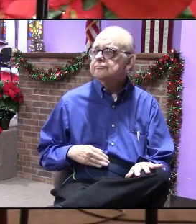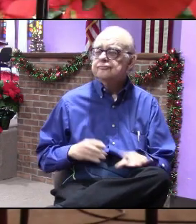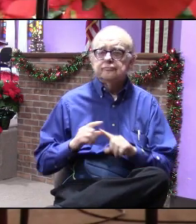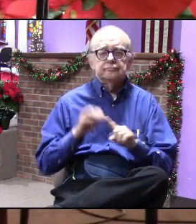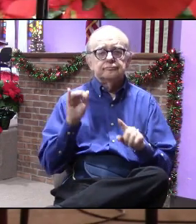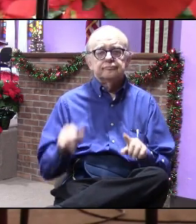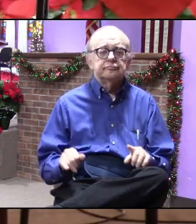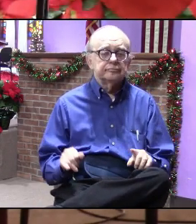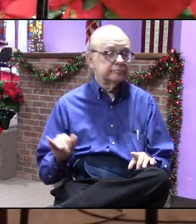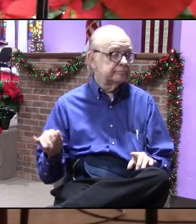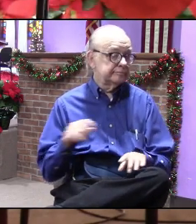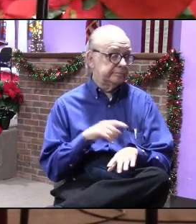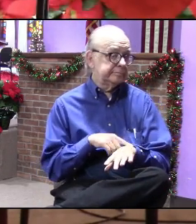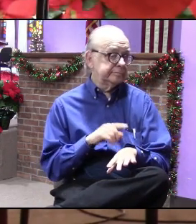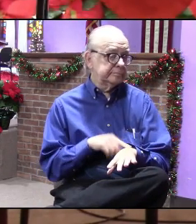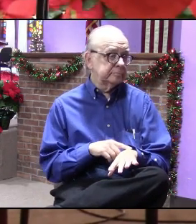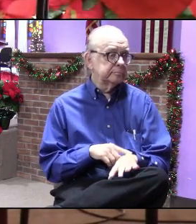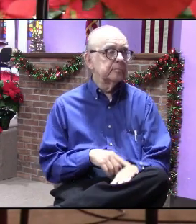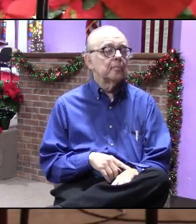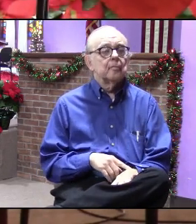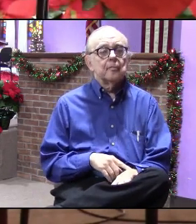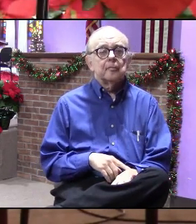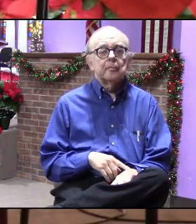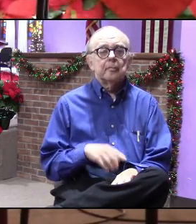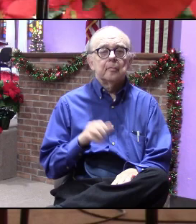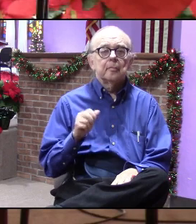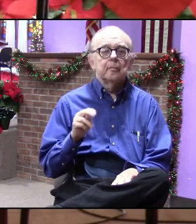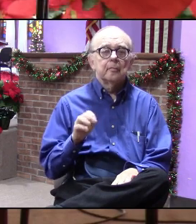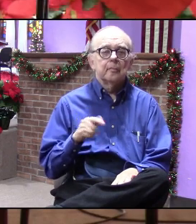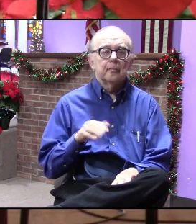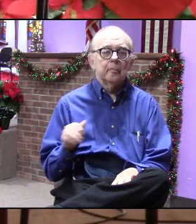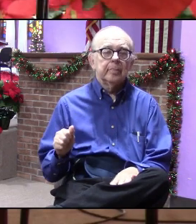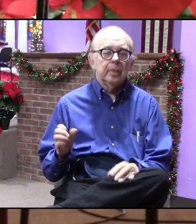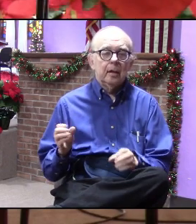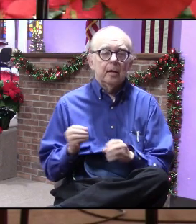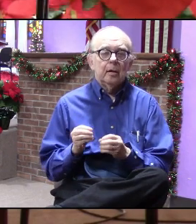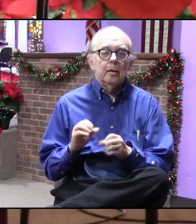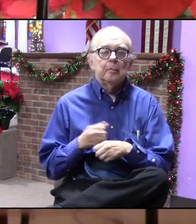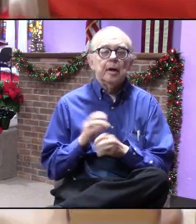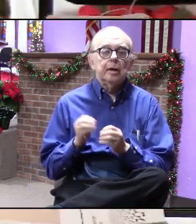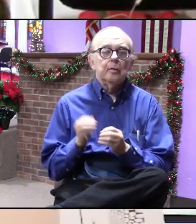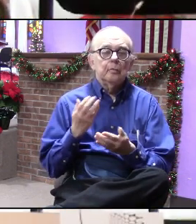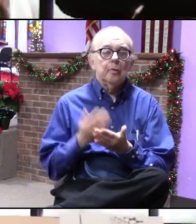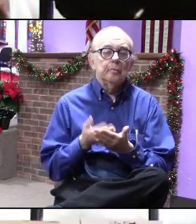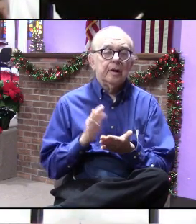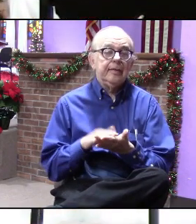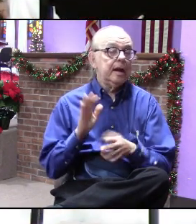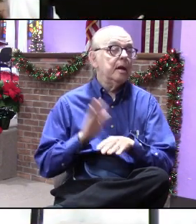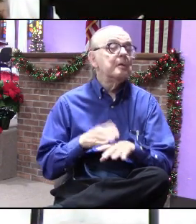But yet, at the same time, Amazon made more money than they've ever made.